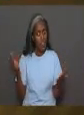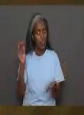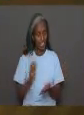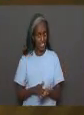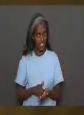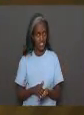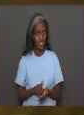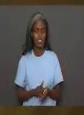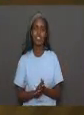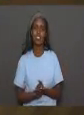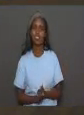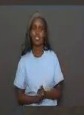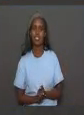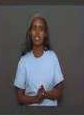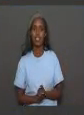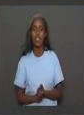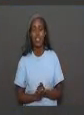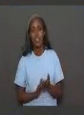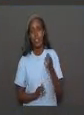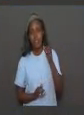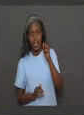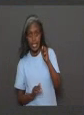Hello again.